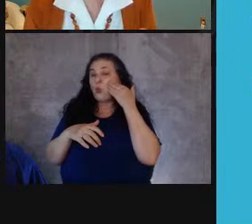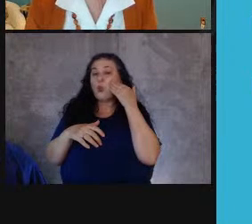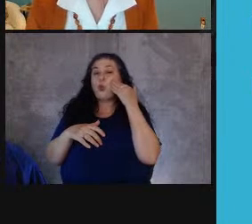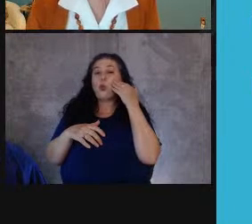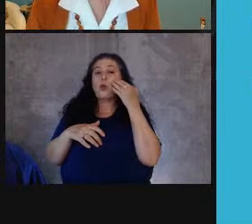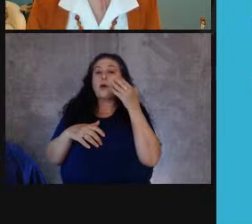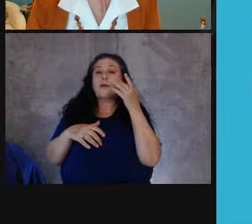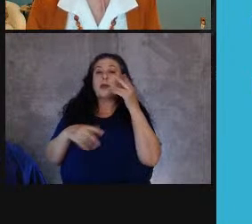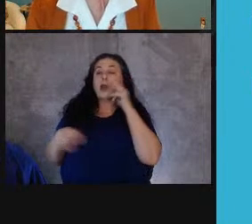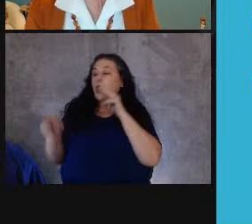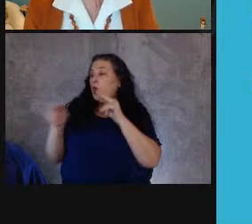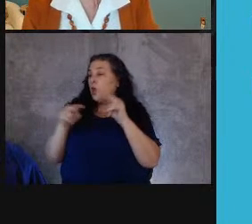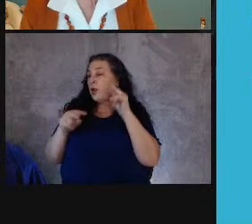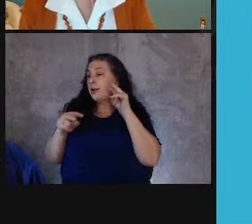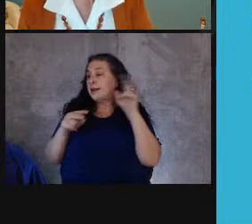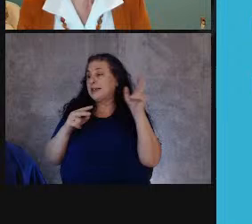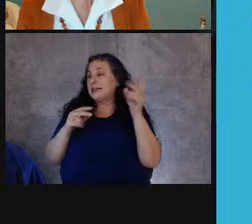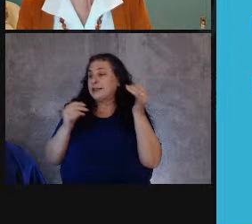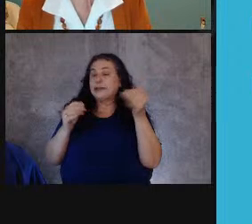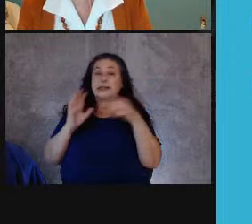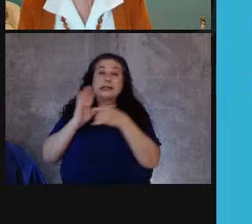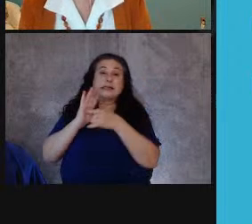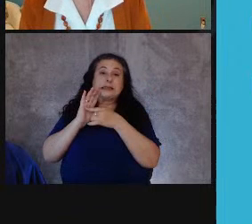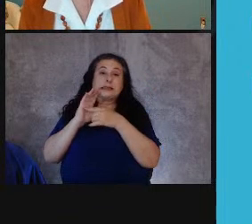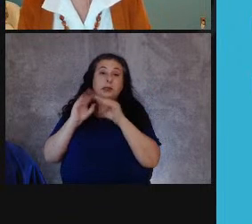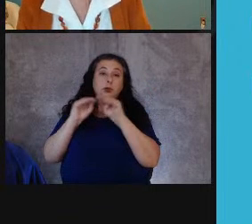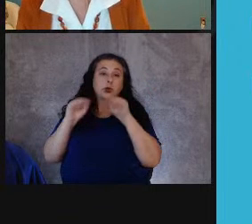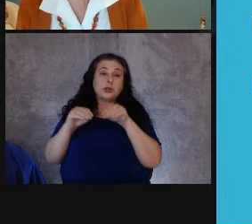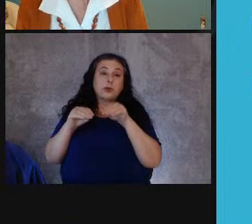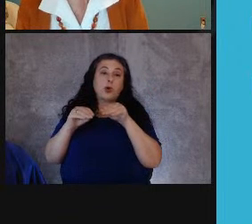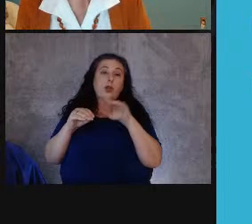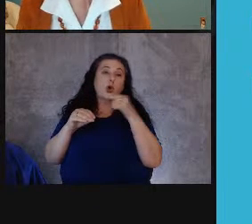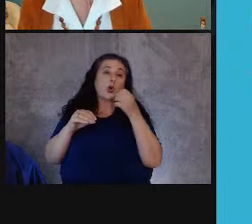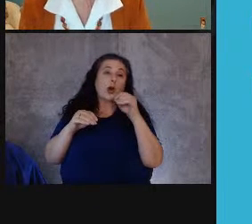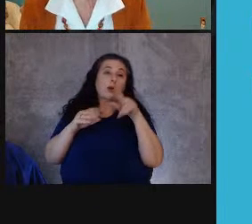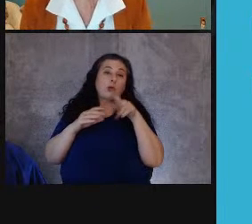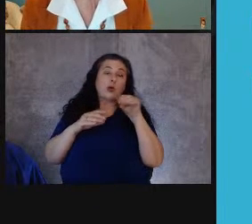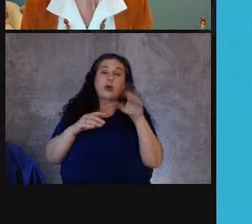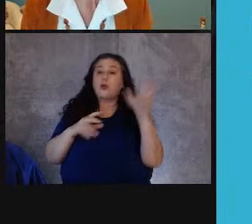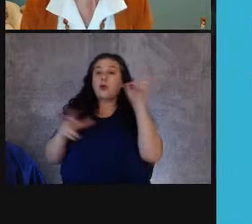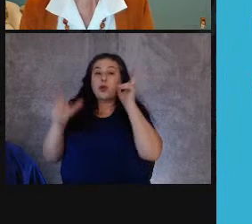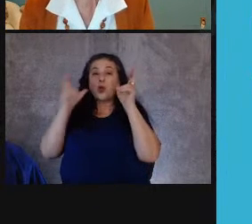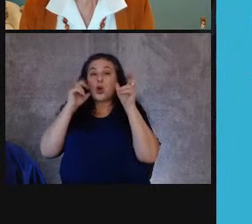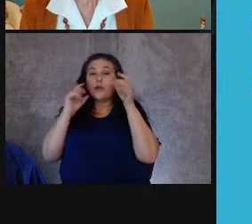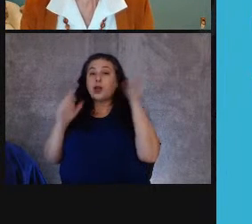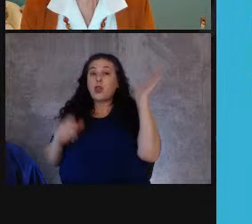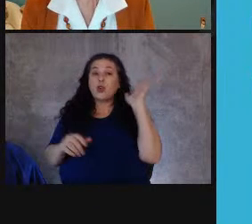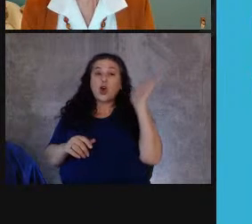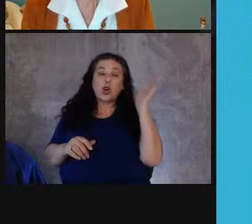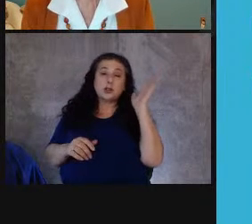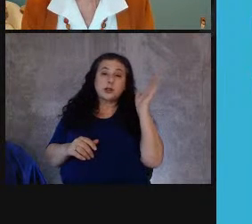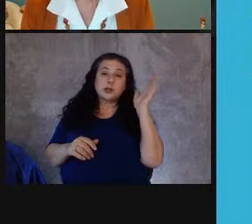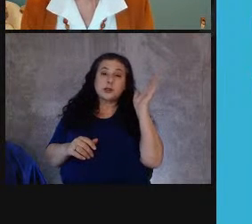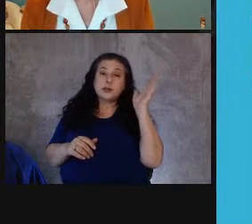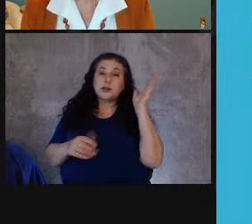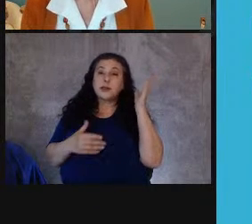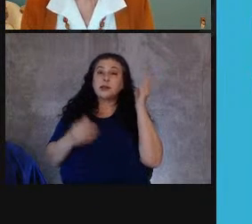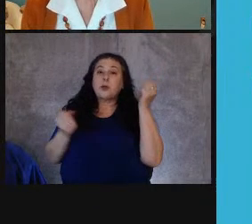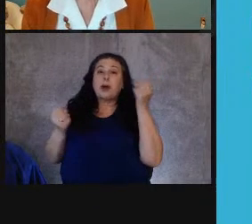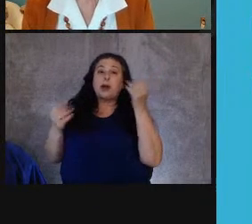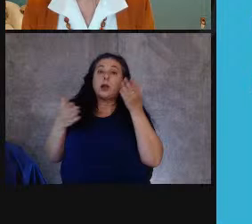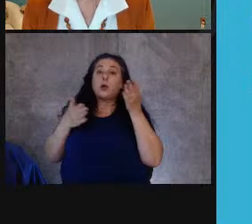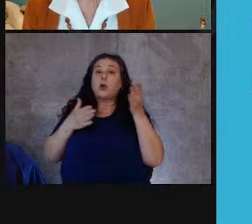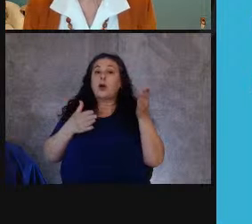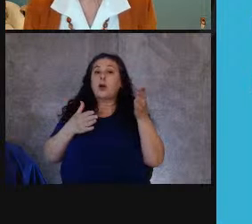because you've been looking at either the exhibit at the Museum of the Grand Prairie or you've heard some of the other talks, in so many ways,